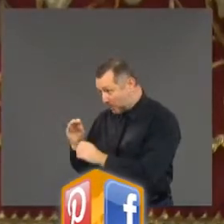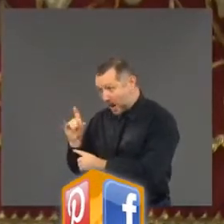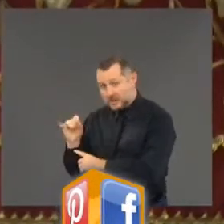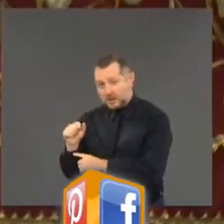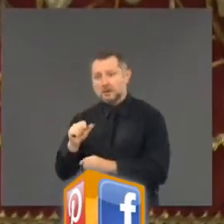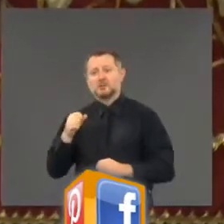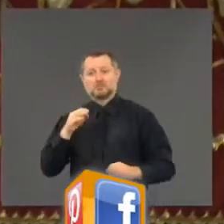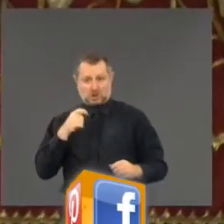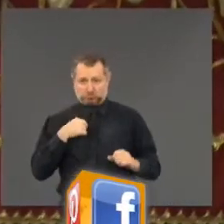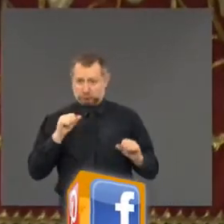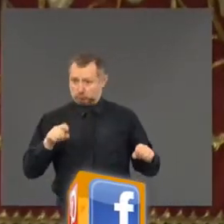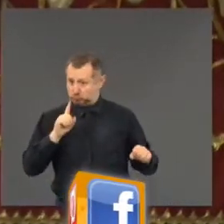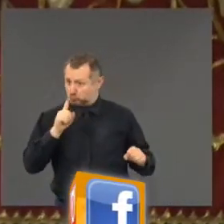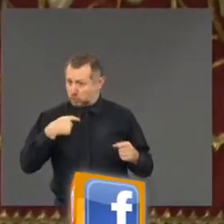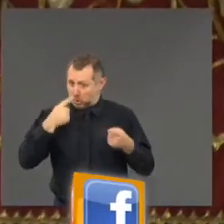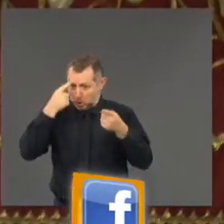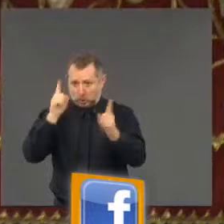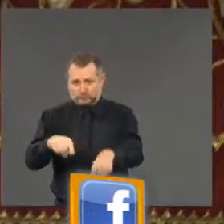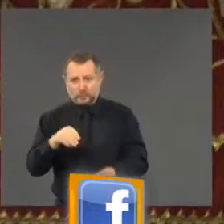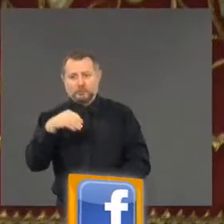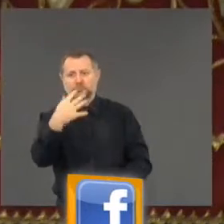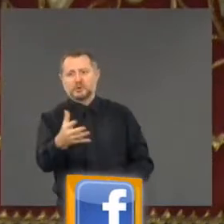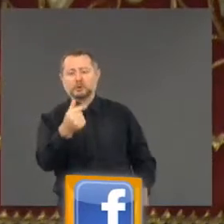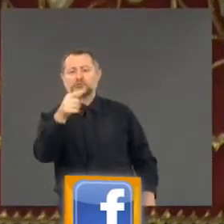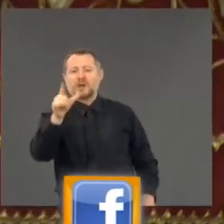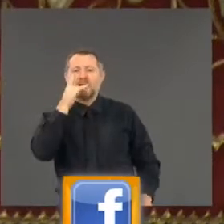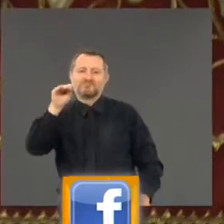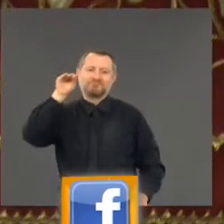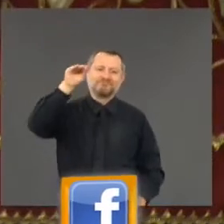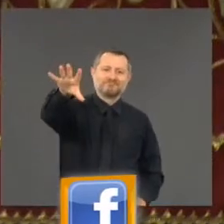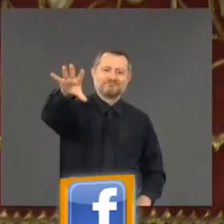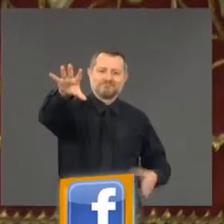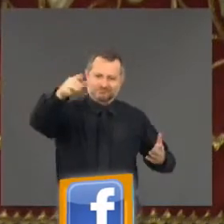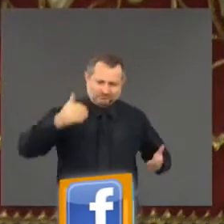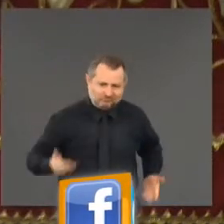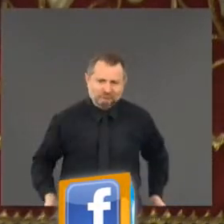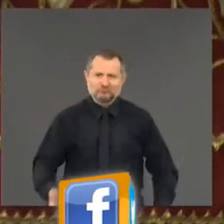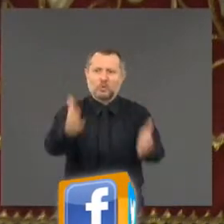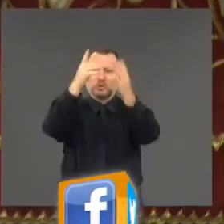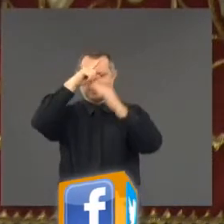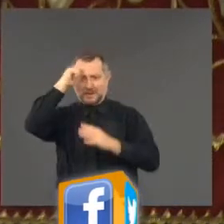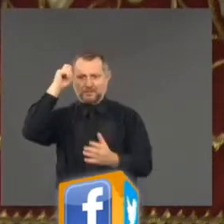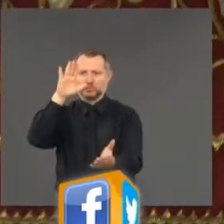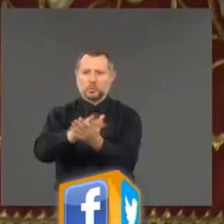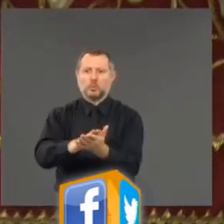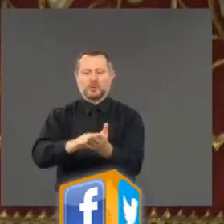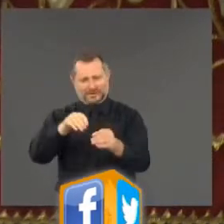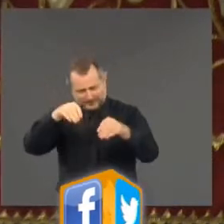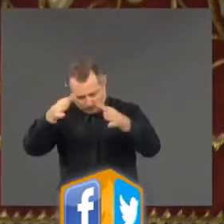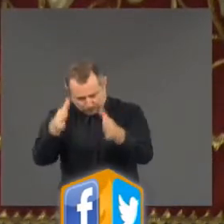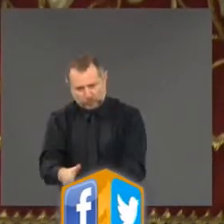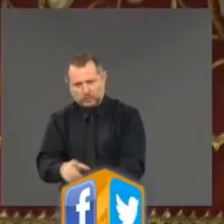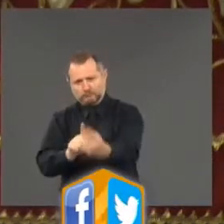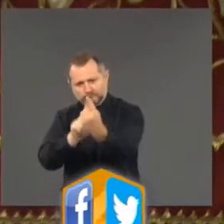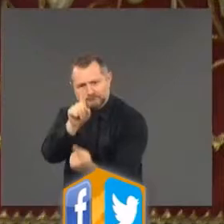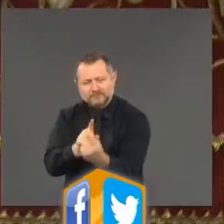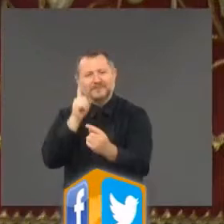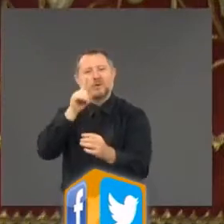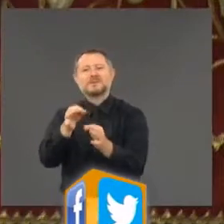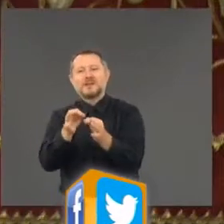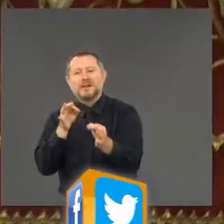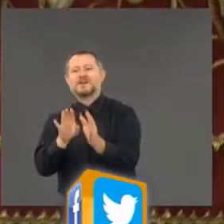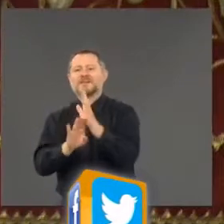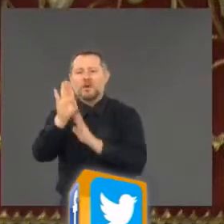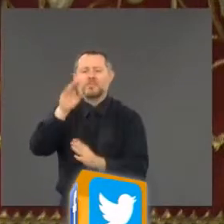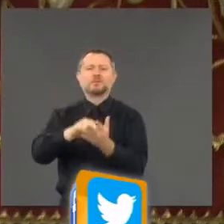so we green-lighted them going forward for summer school in person because we understand the real challenges of doing distance learning for